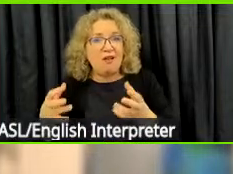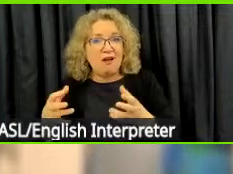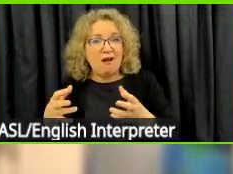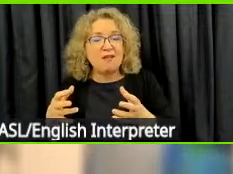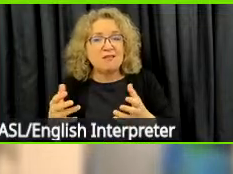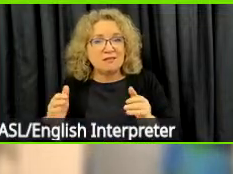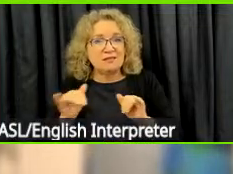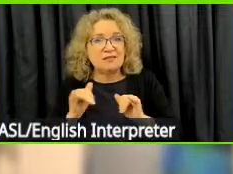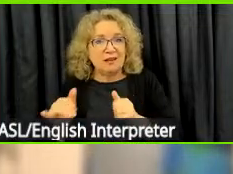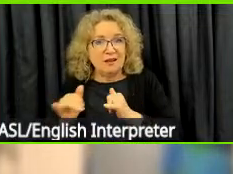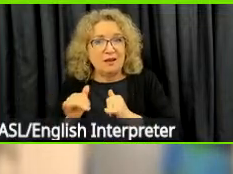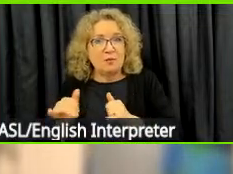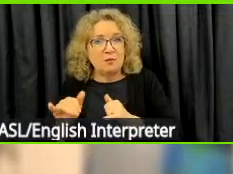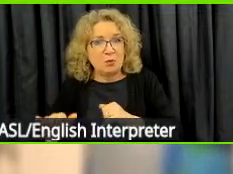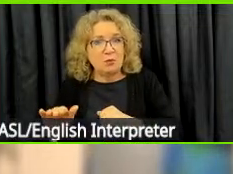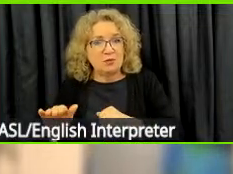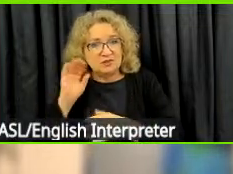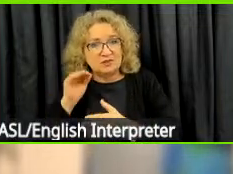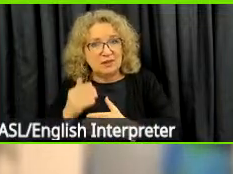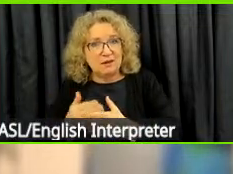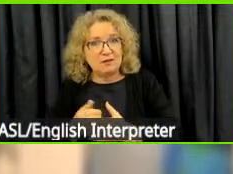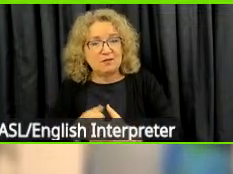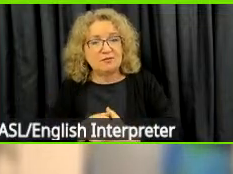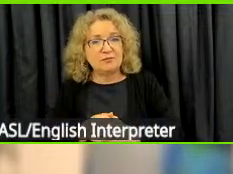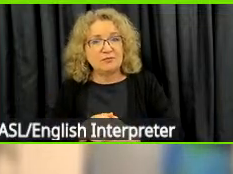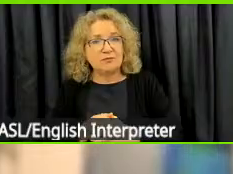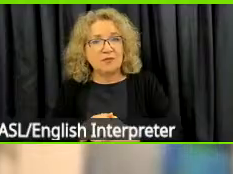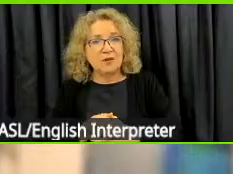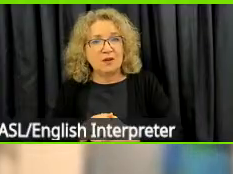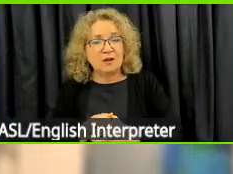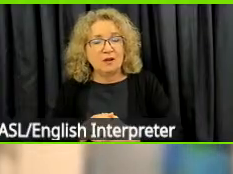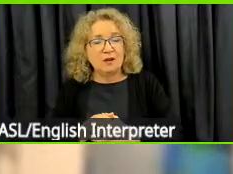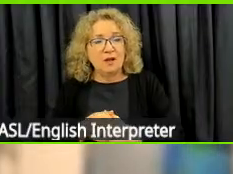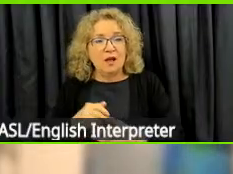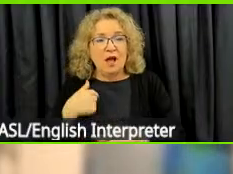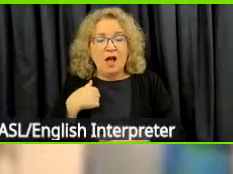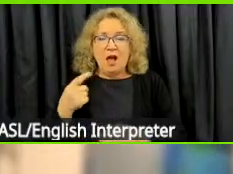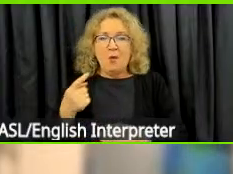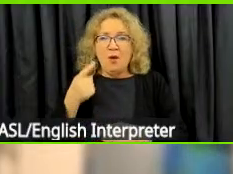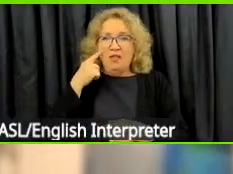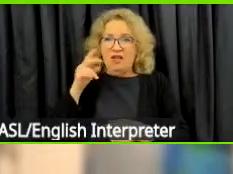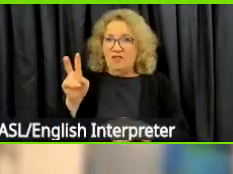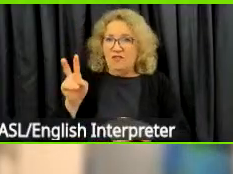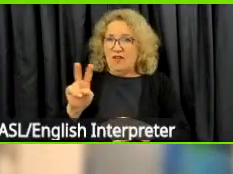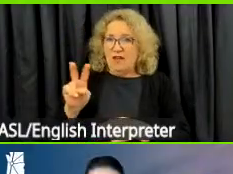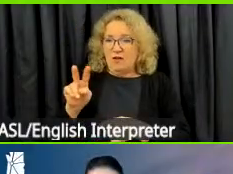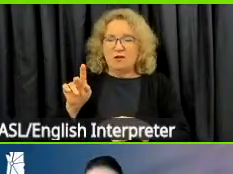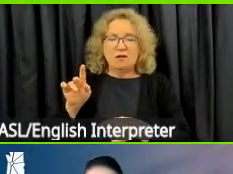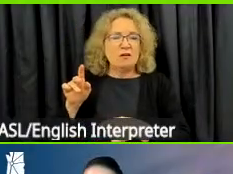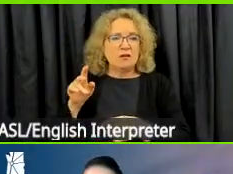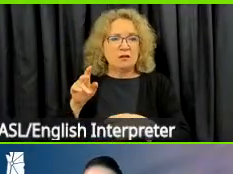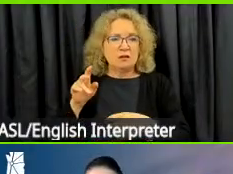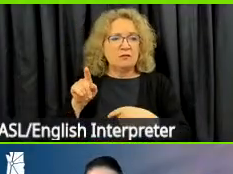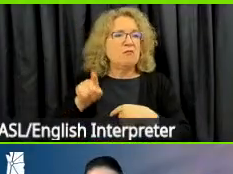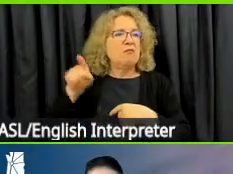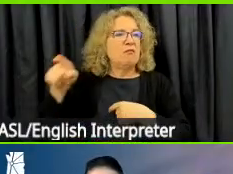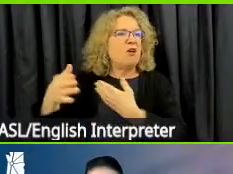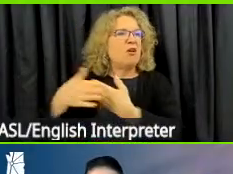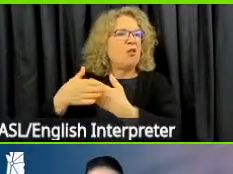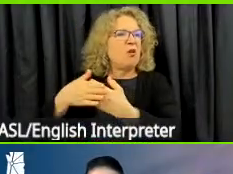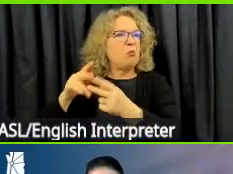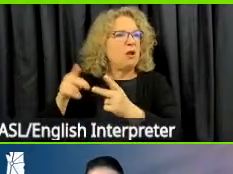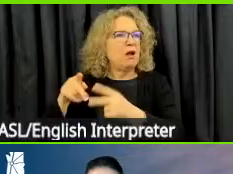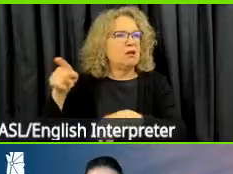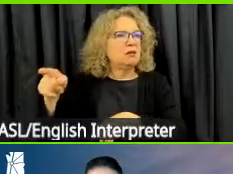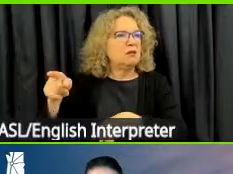and I have always thought of Vancouver as like a place nearby, but not